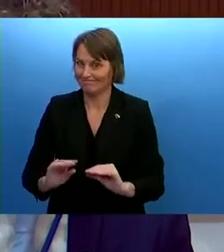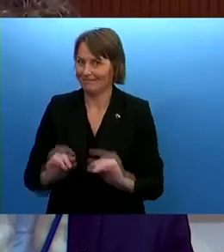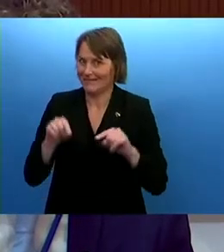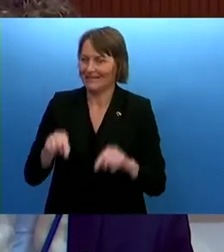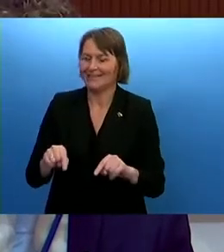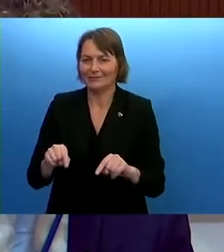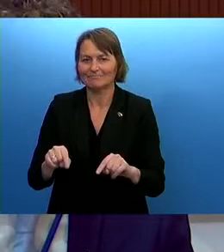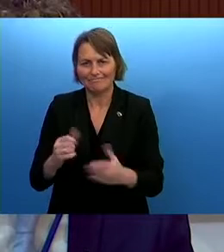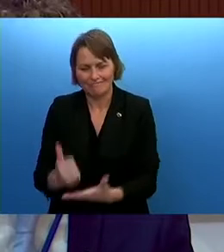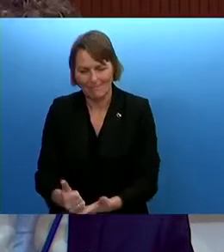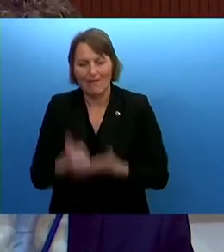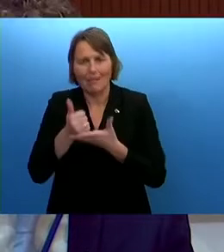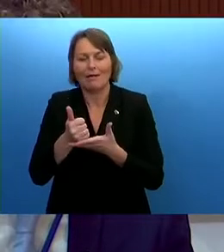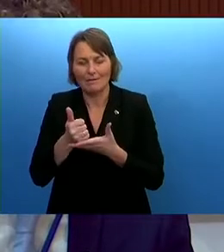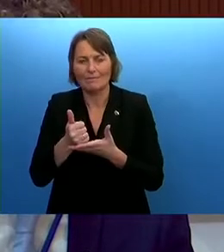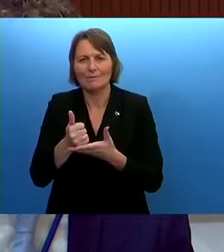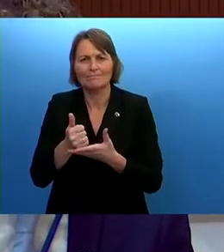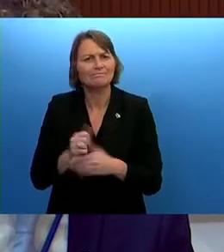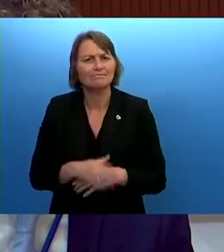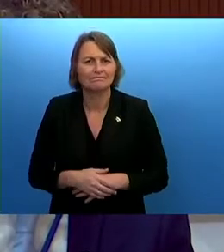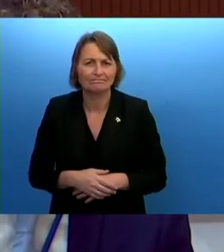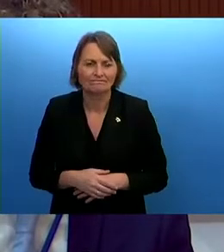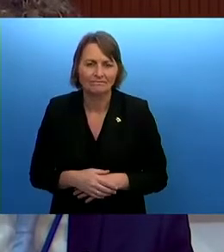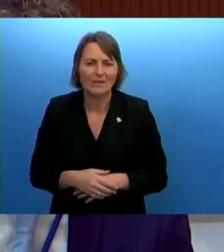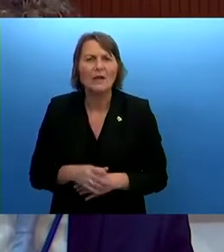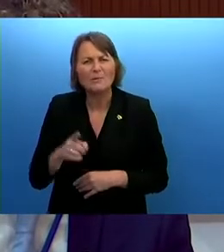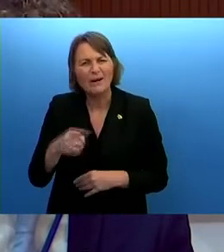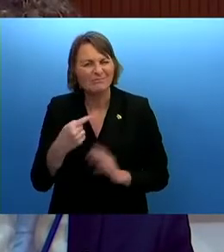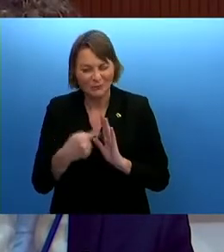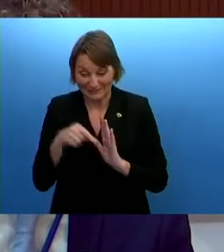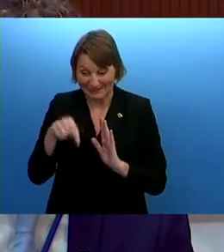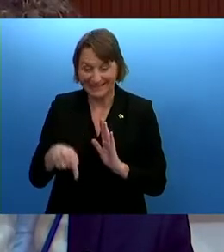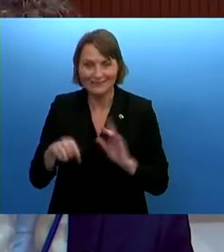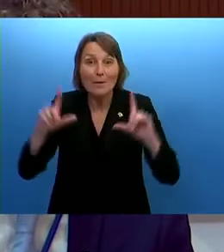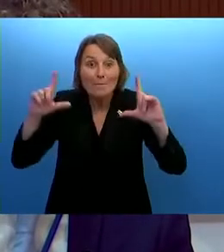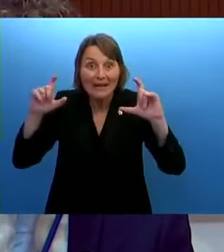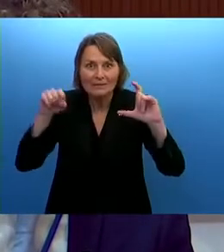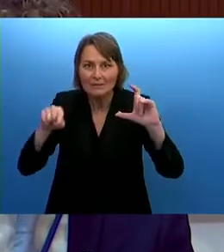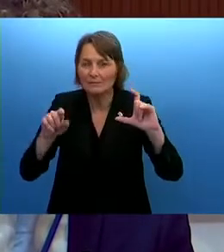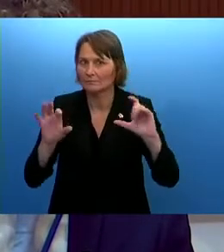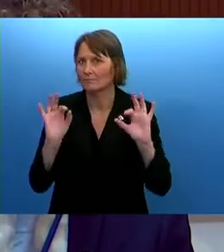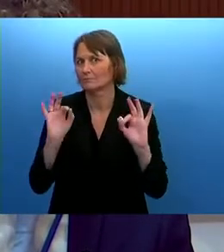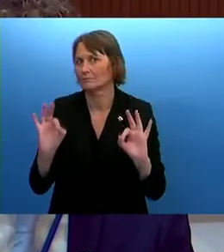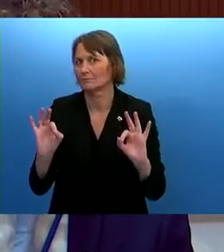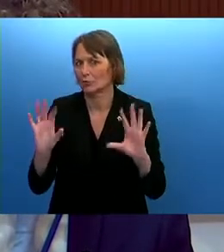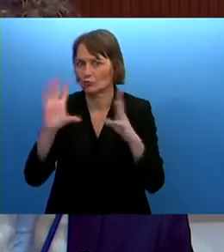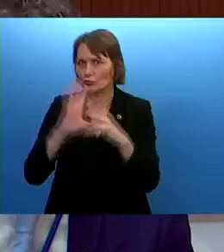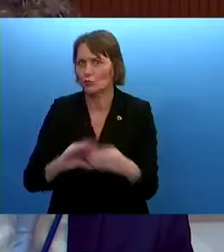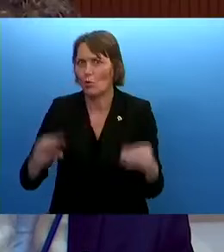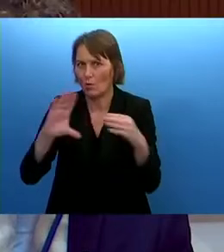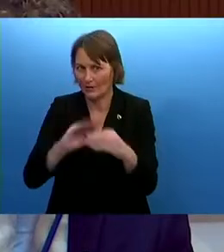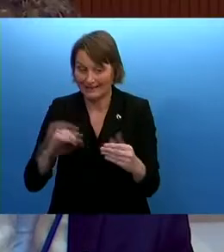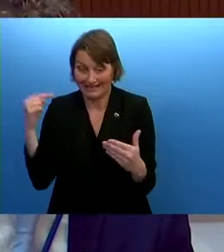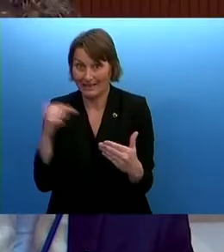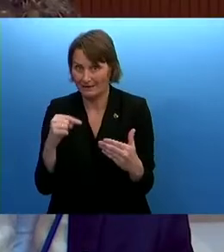But the key point is that when you have a story like that, it's a wonderful tool for